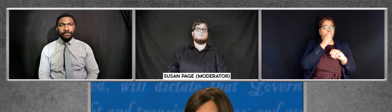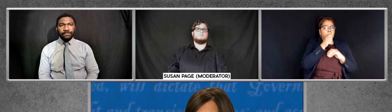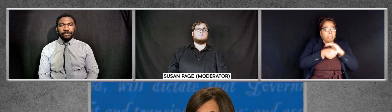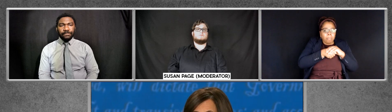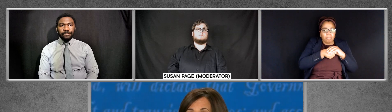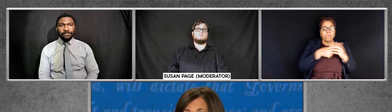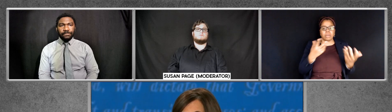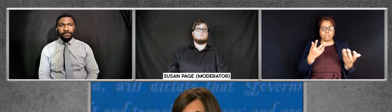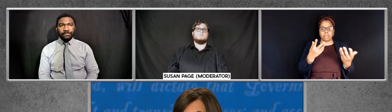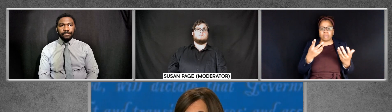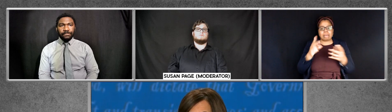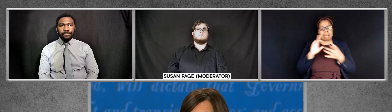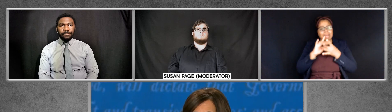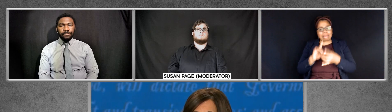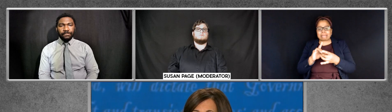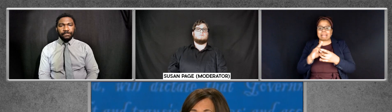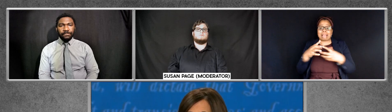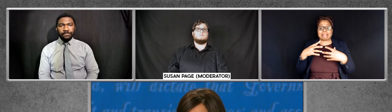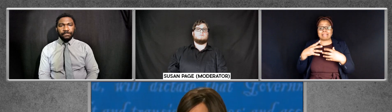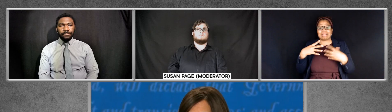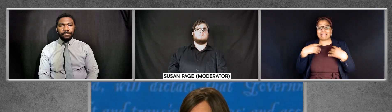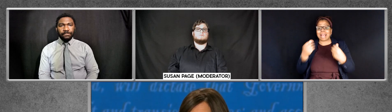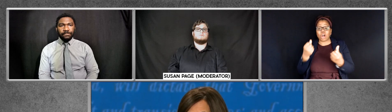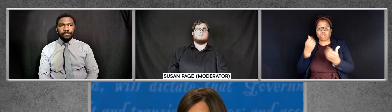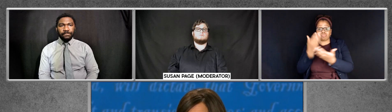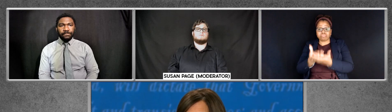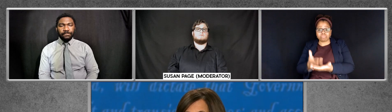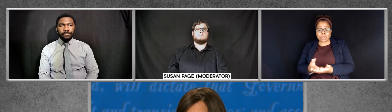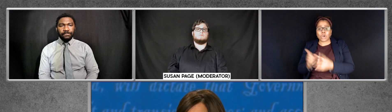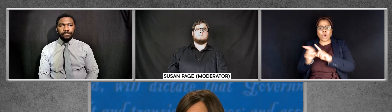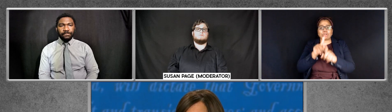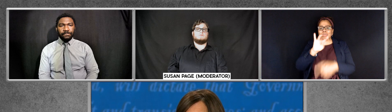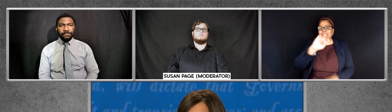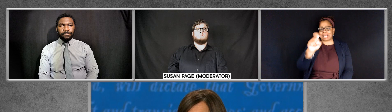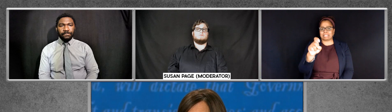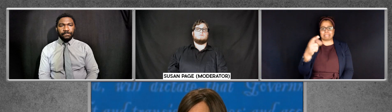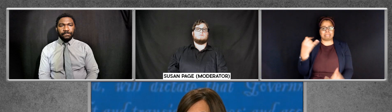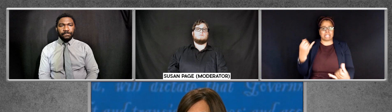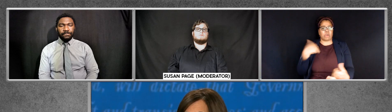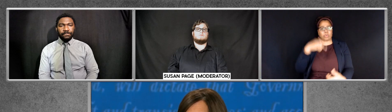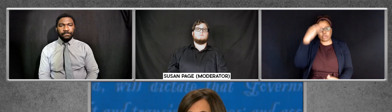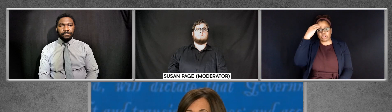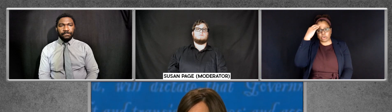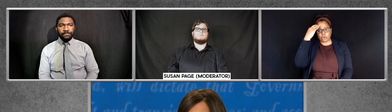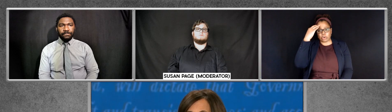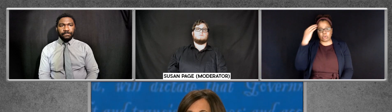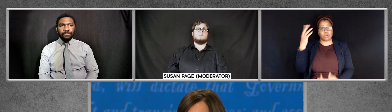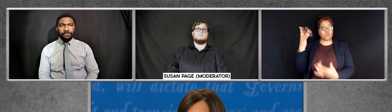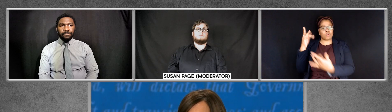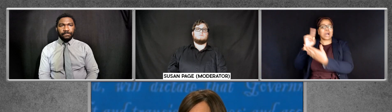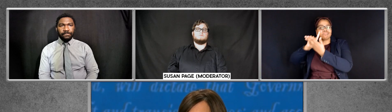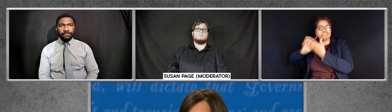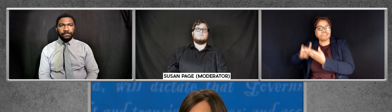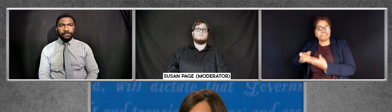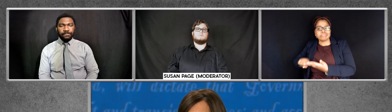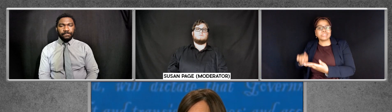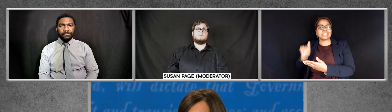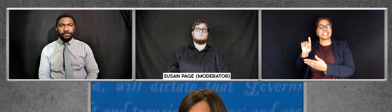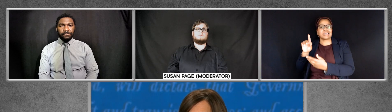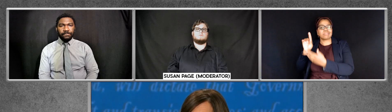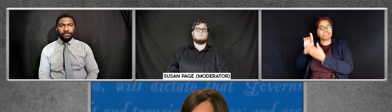in terms of health records, but also let's look at taxes. We now know, because of great investigative journalism, that